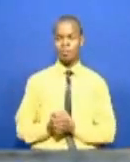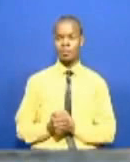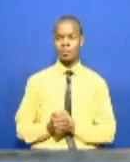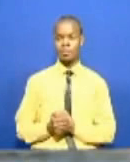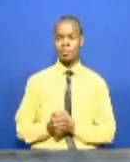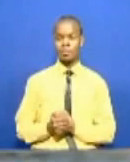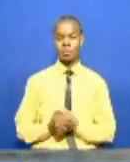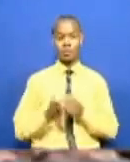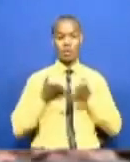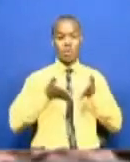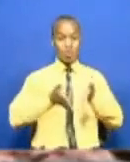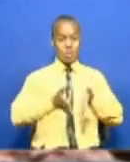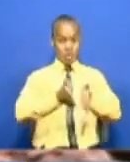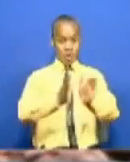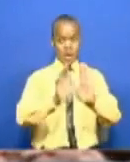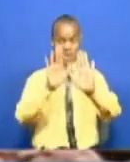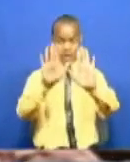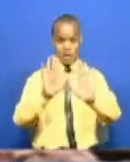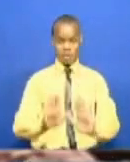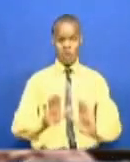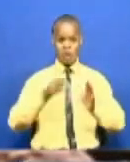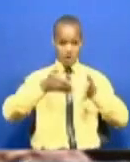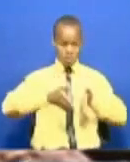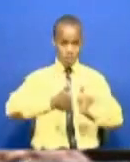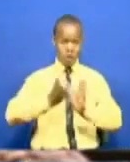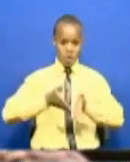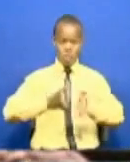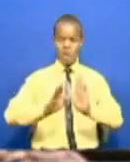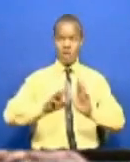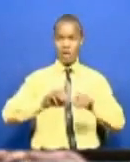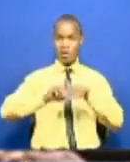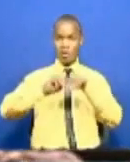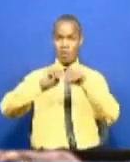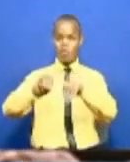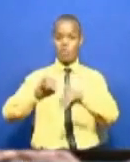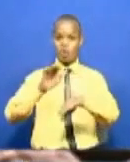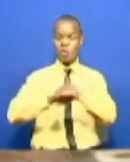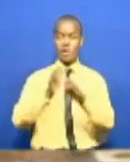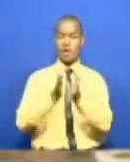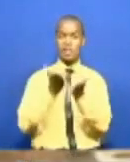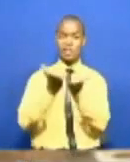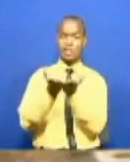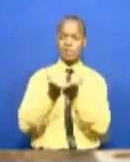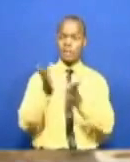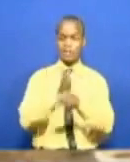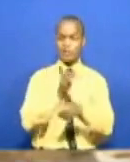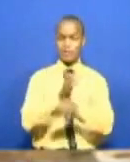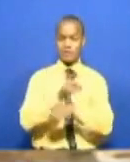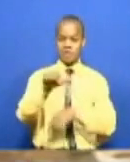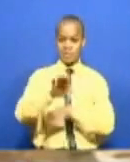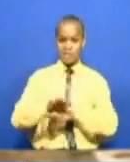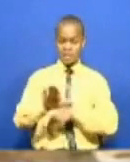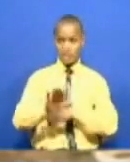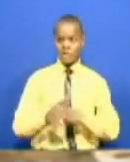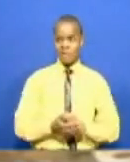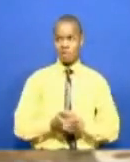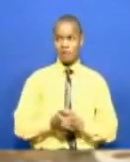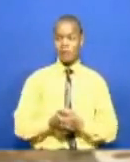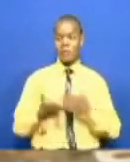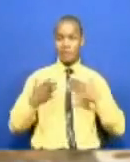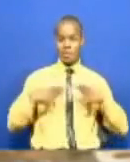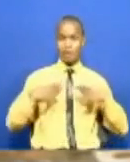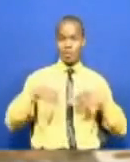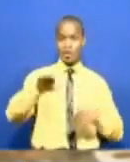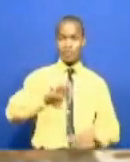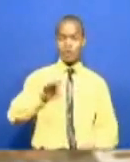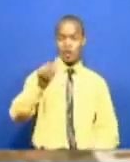Roads are important infrastructure for movement of goods and services in any region. This is well understood by residents of